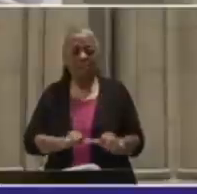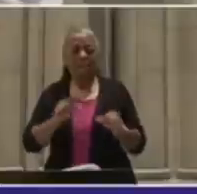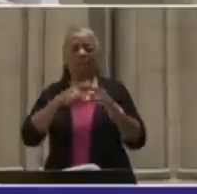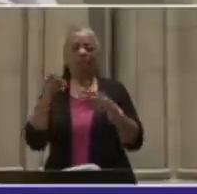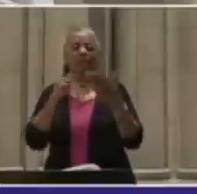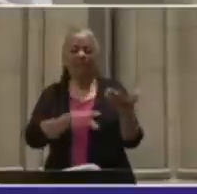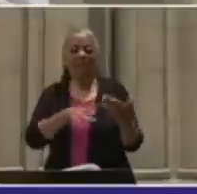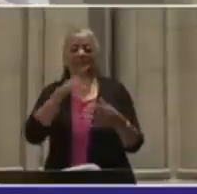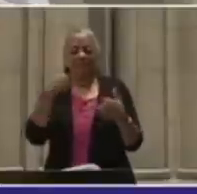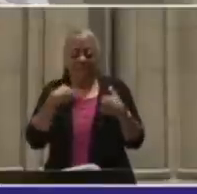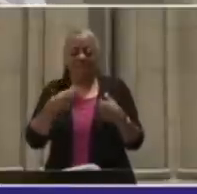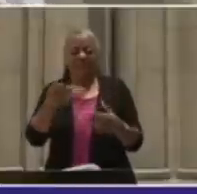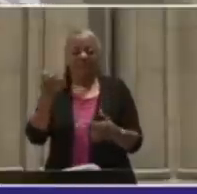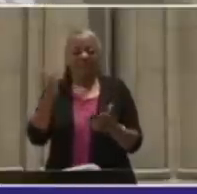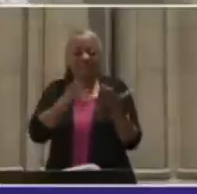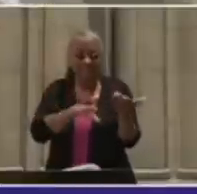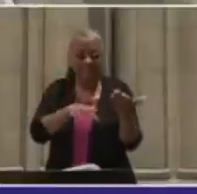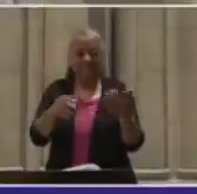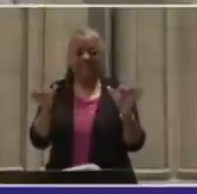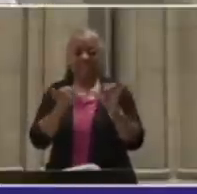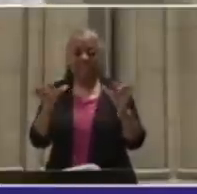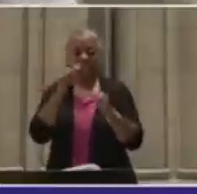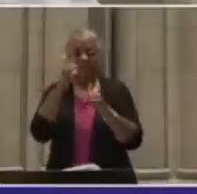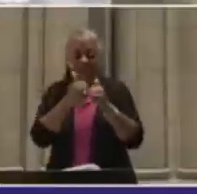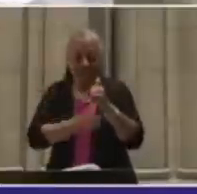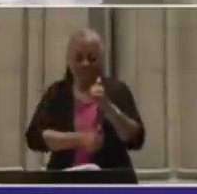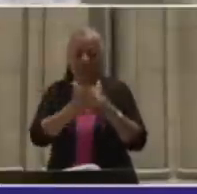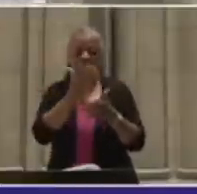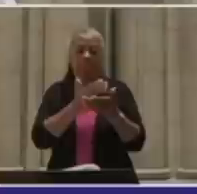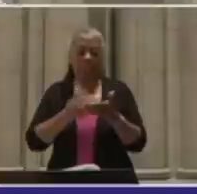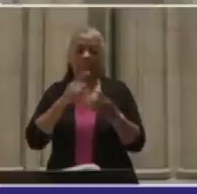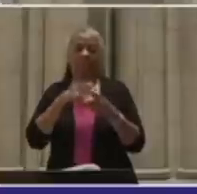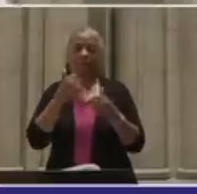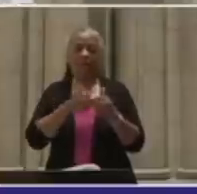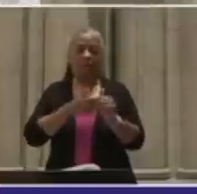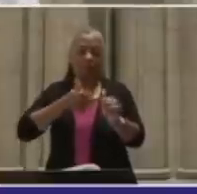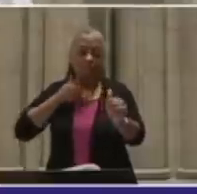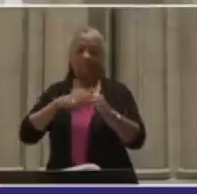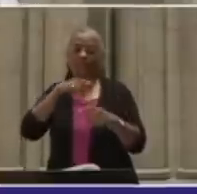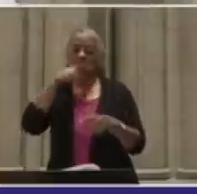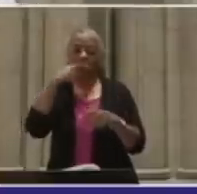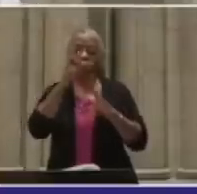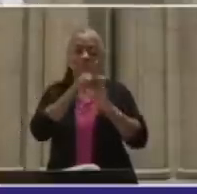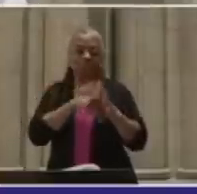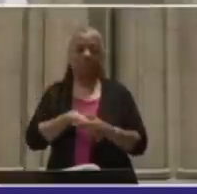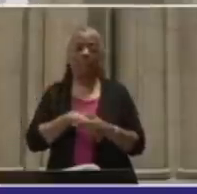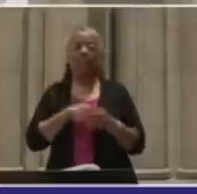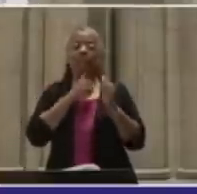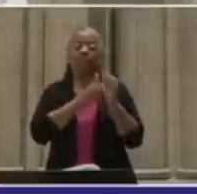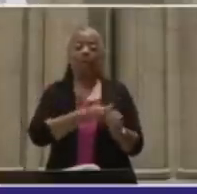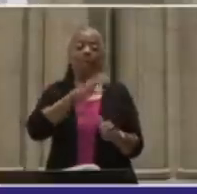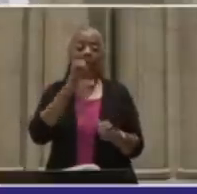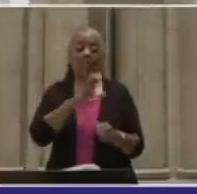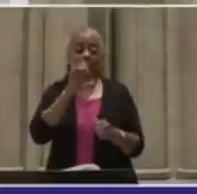a death measurement in every piece of regressive public policy. According to the CDC, black women